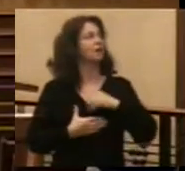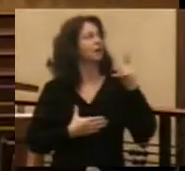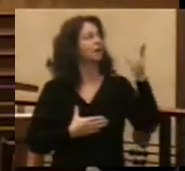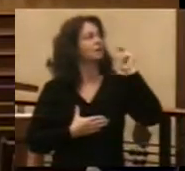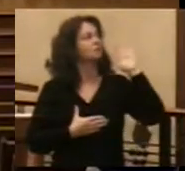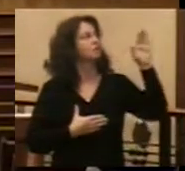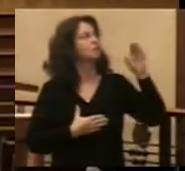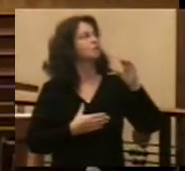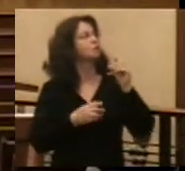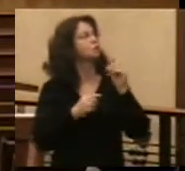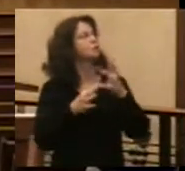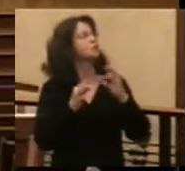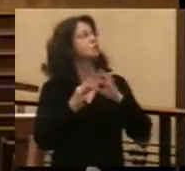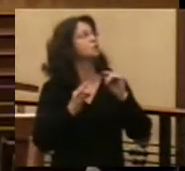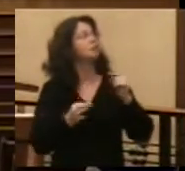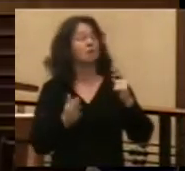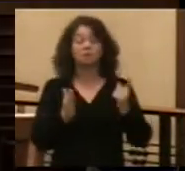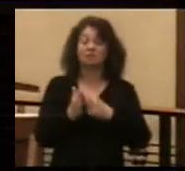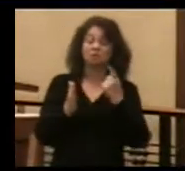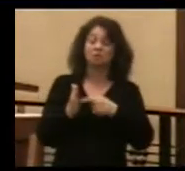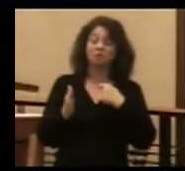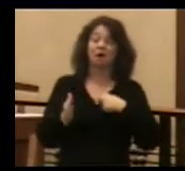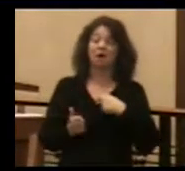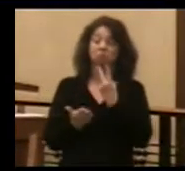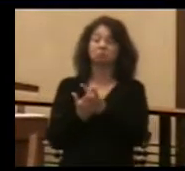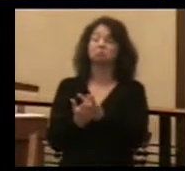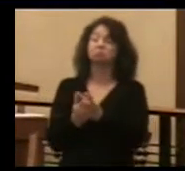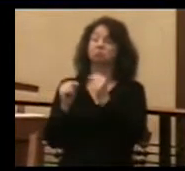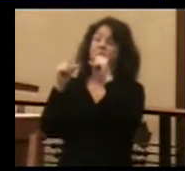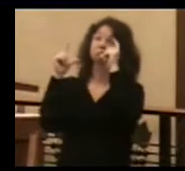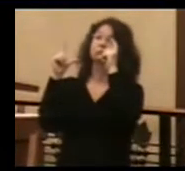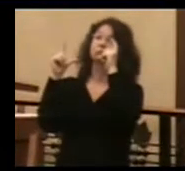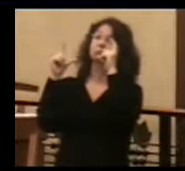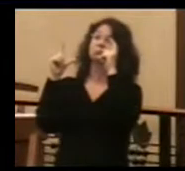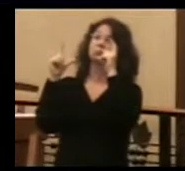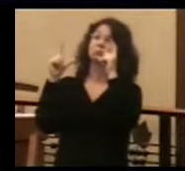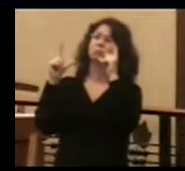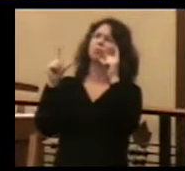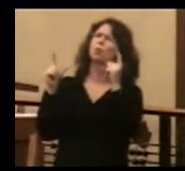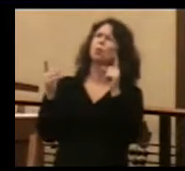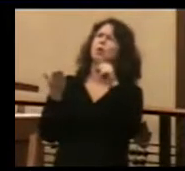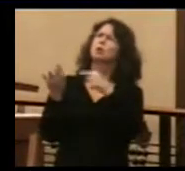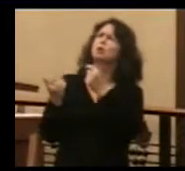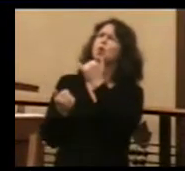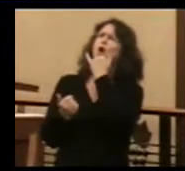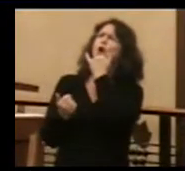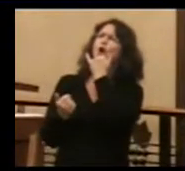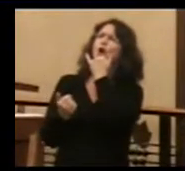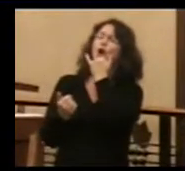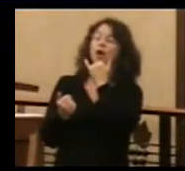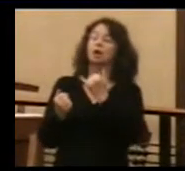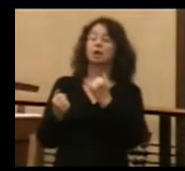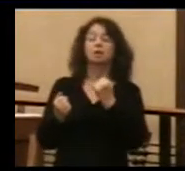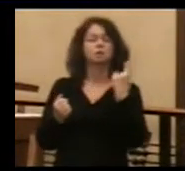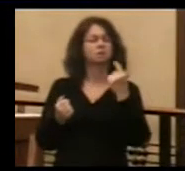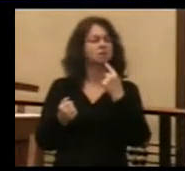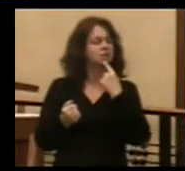his words here. Sometimes I lay awake at night and I ask, where have I gone wrong? Then a voice says to